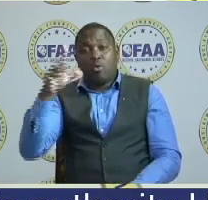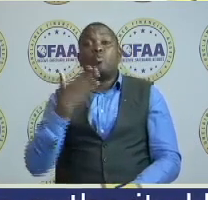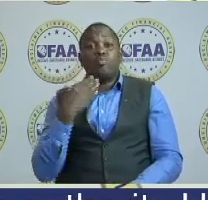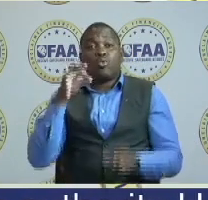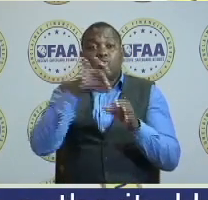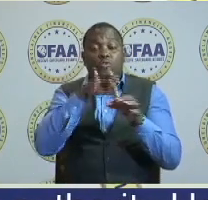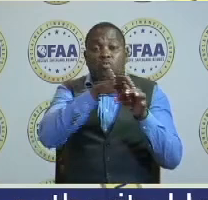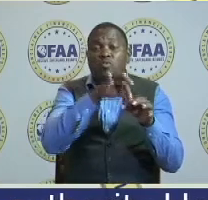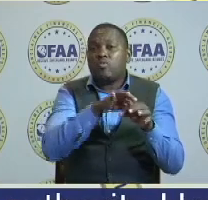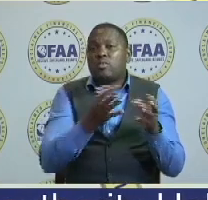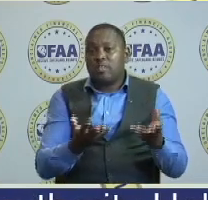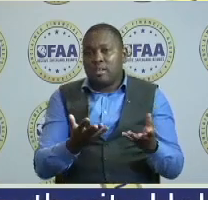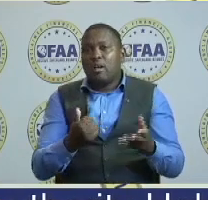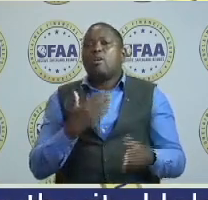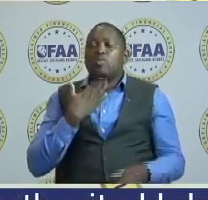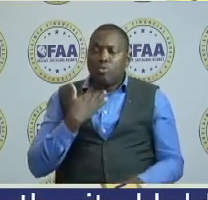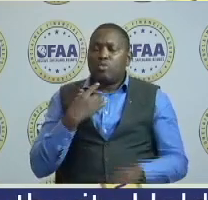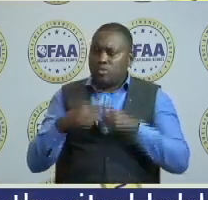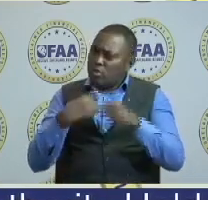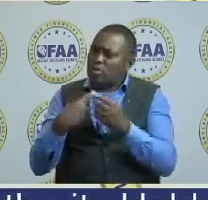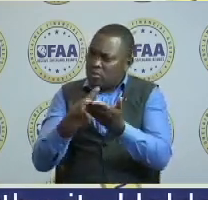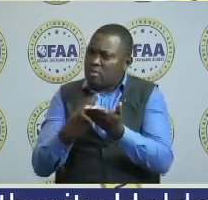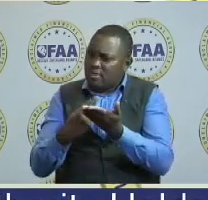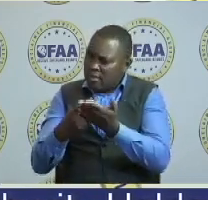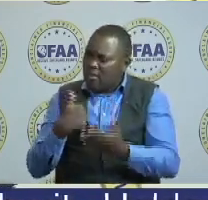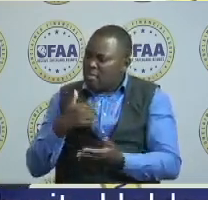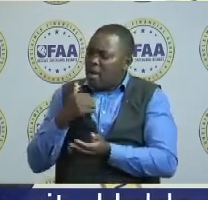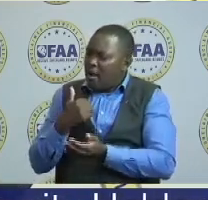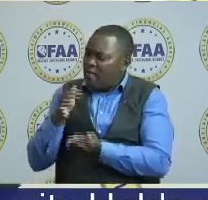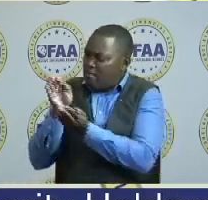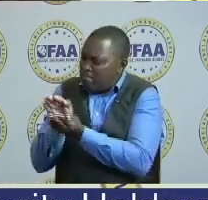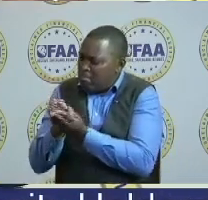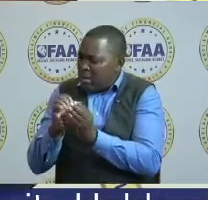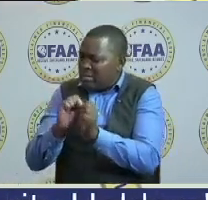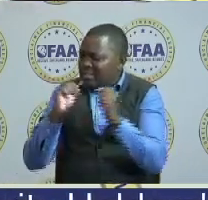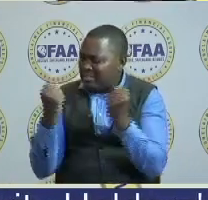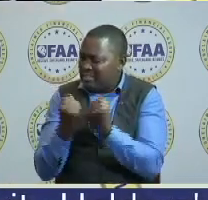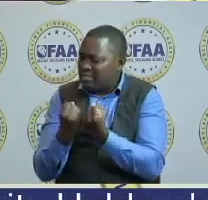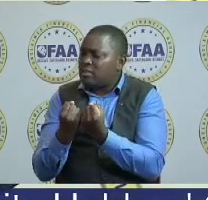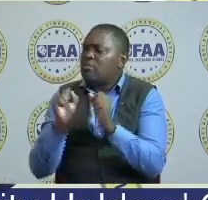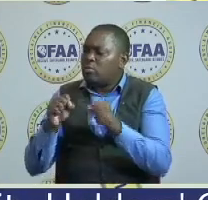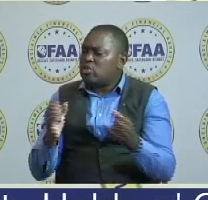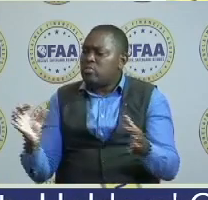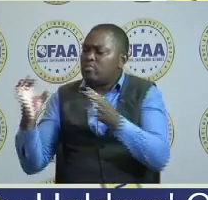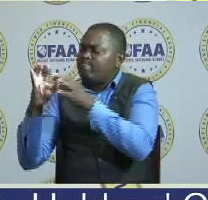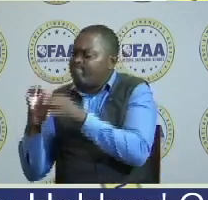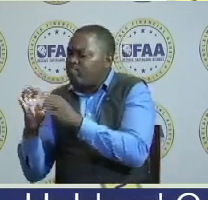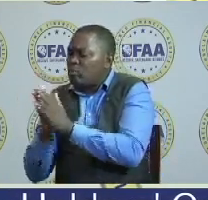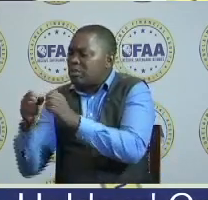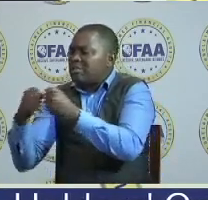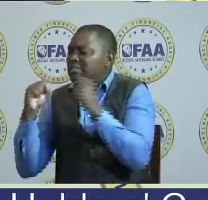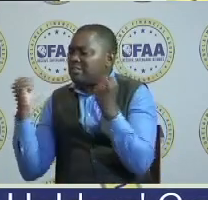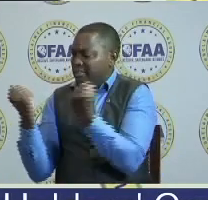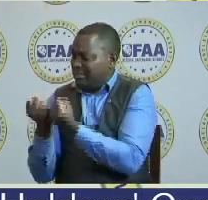that conversation and say, I have this banking system. How could I use this banking system and integrate that with your own systems at UFAA so